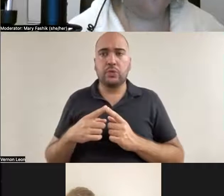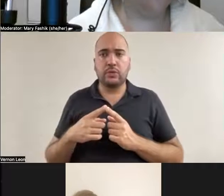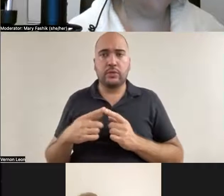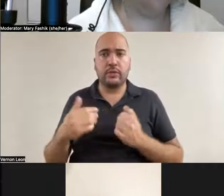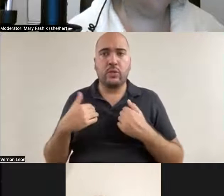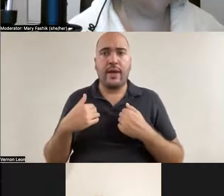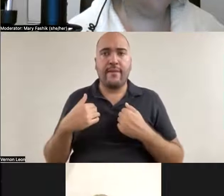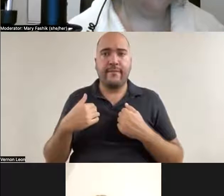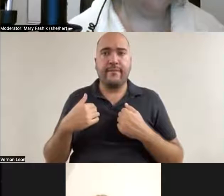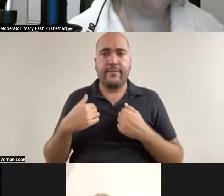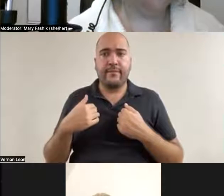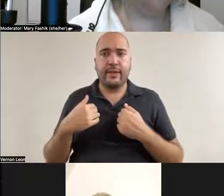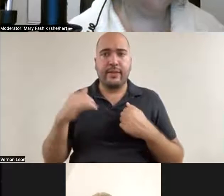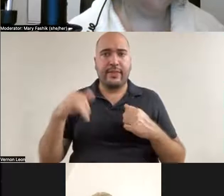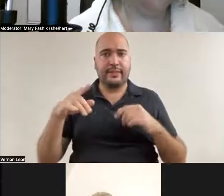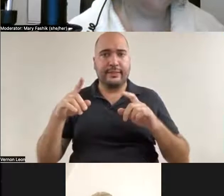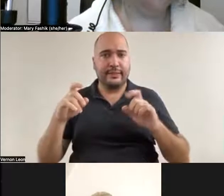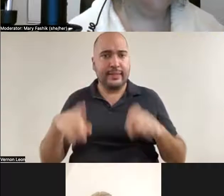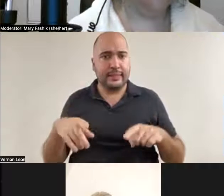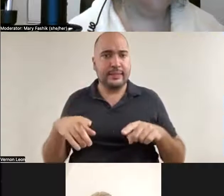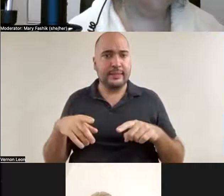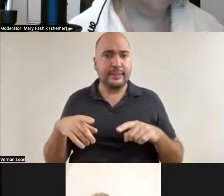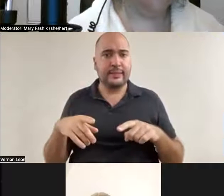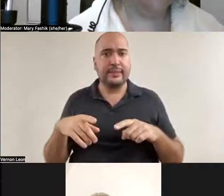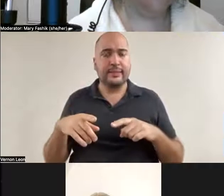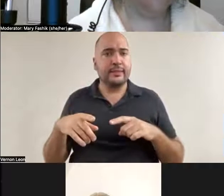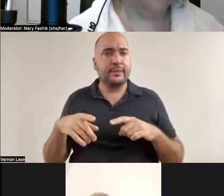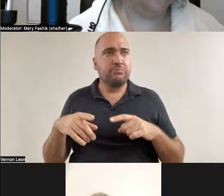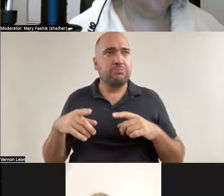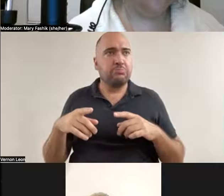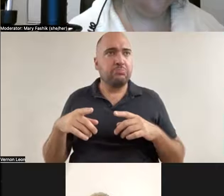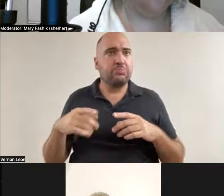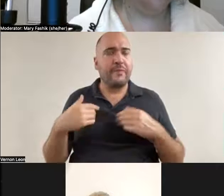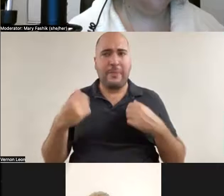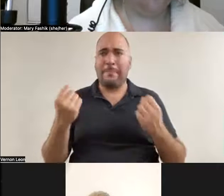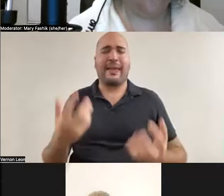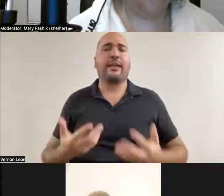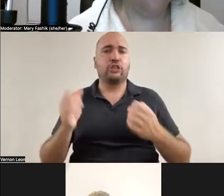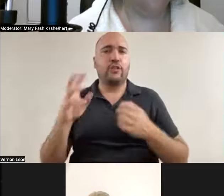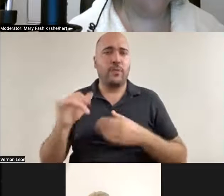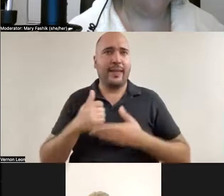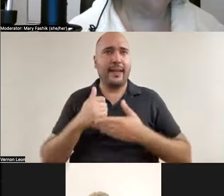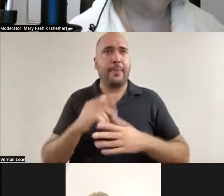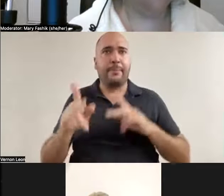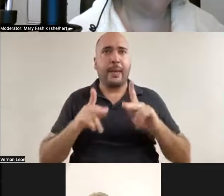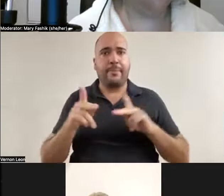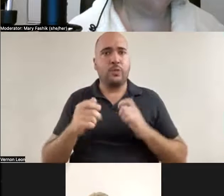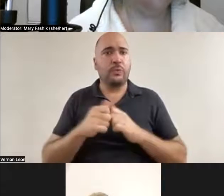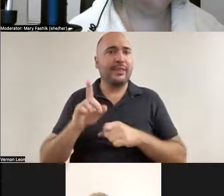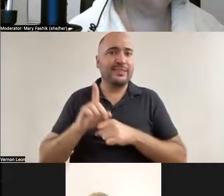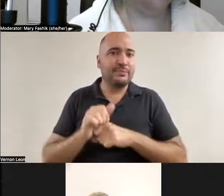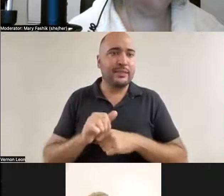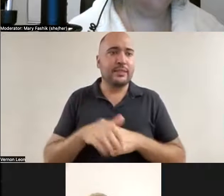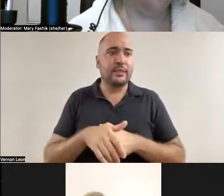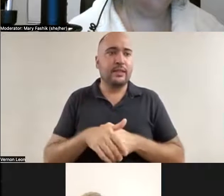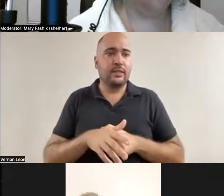have the test. And there are many software that can help people with